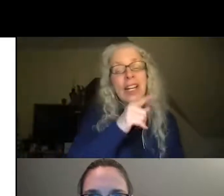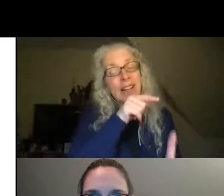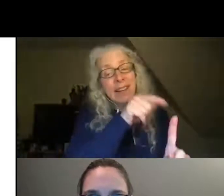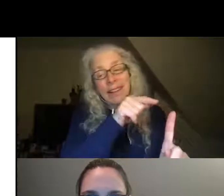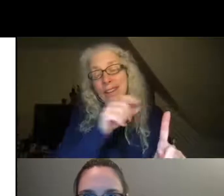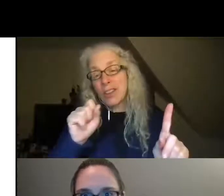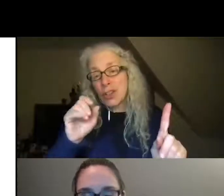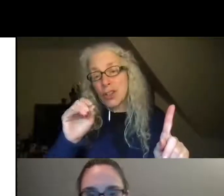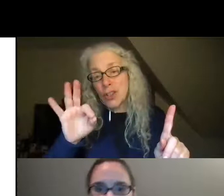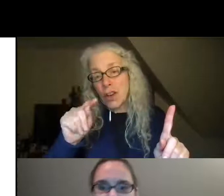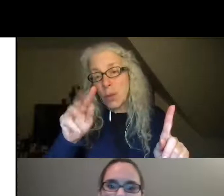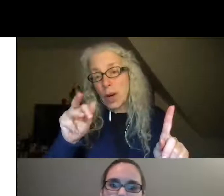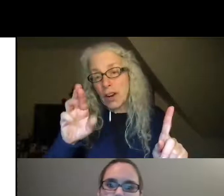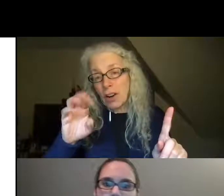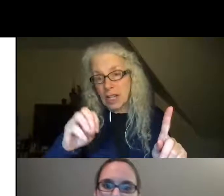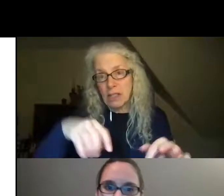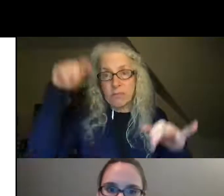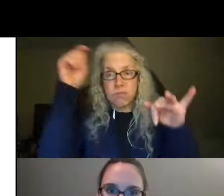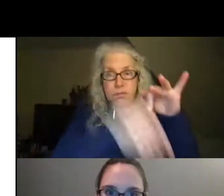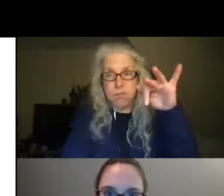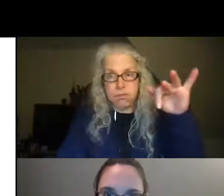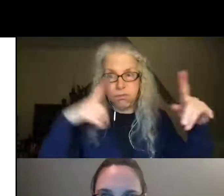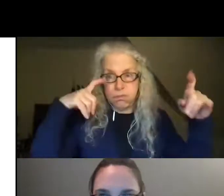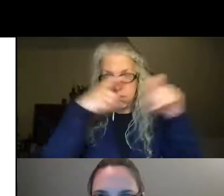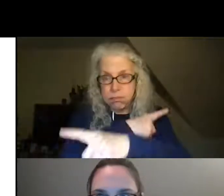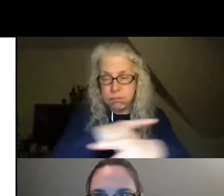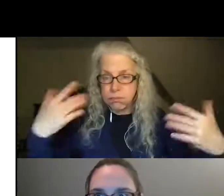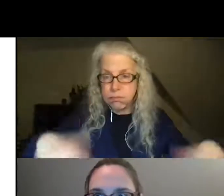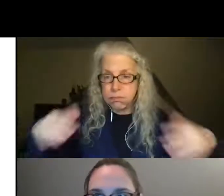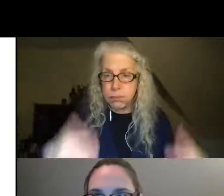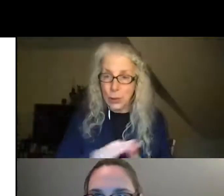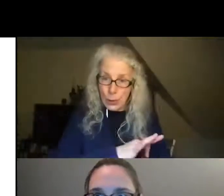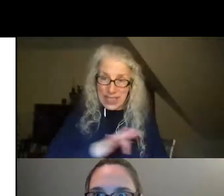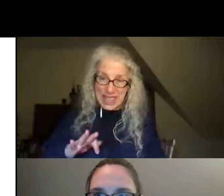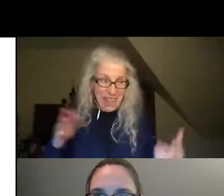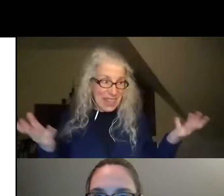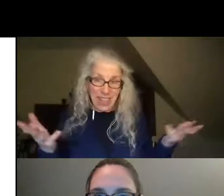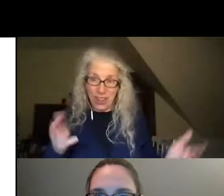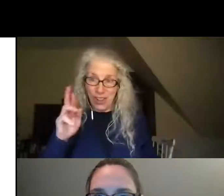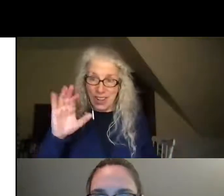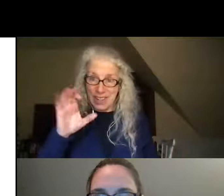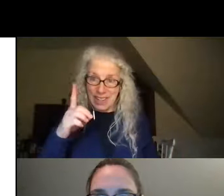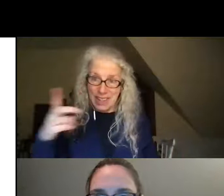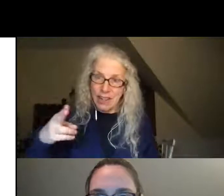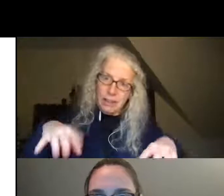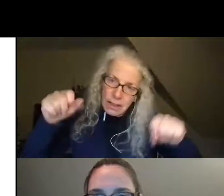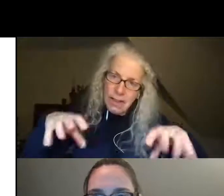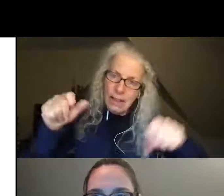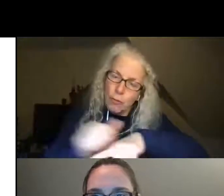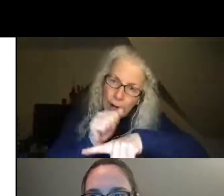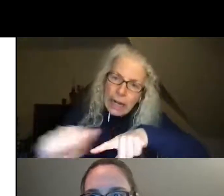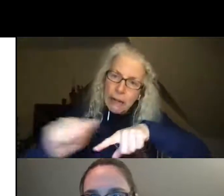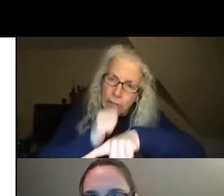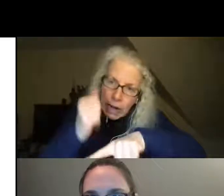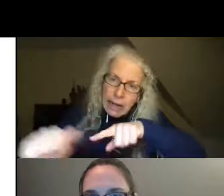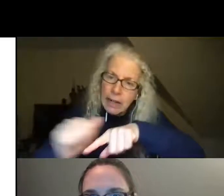in-depth service to use. So we've had to, as staff, get trained on it multiple times to make